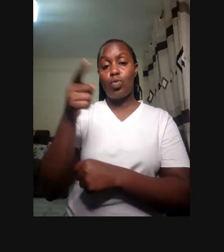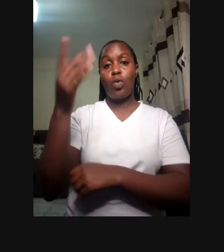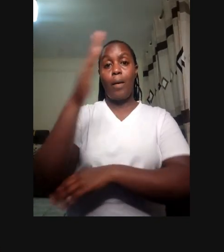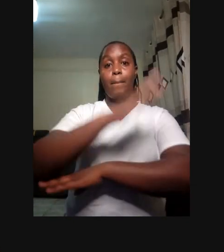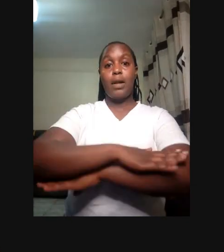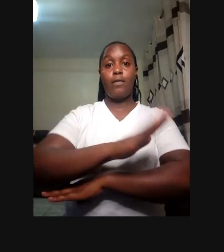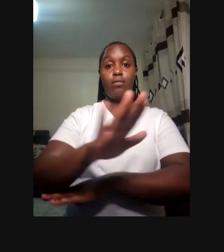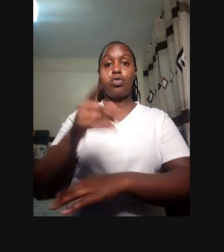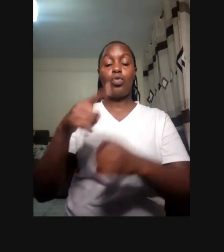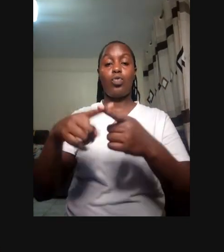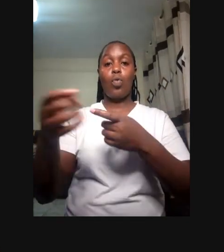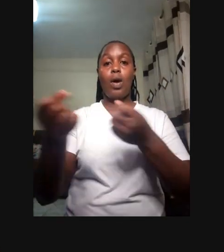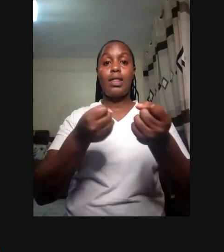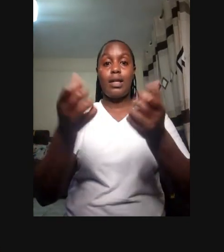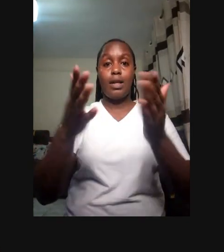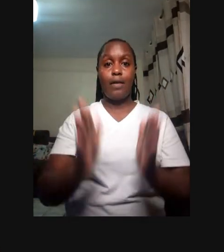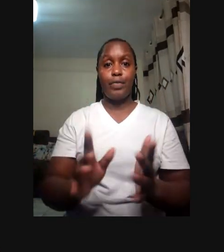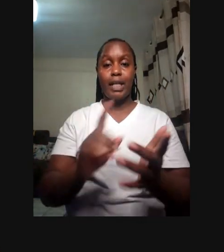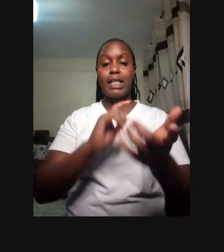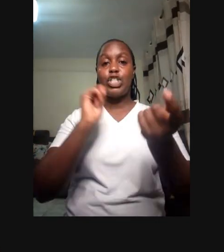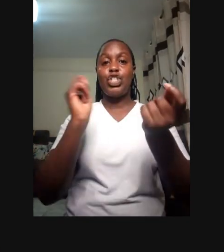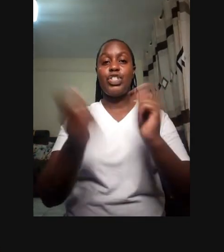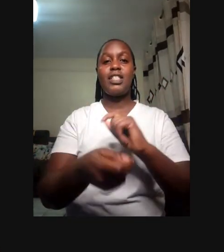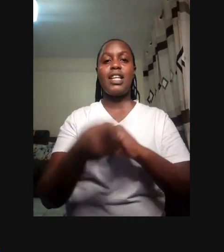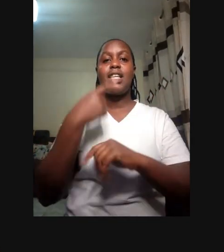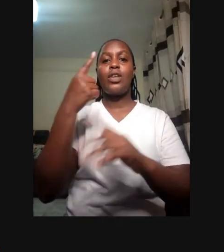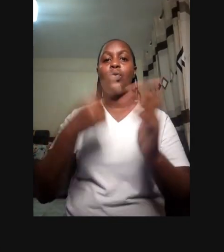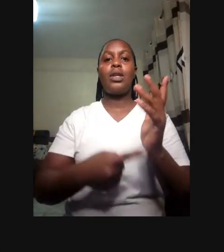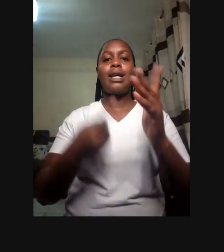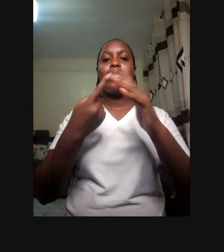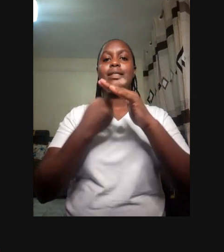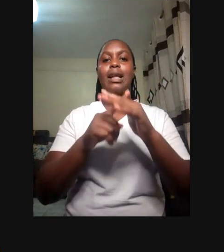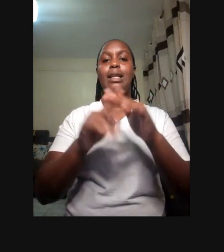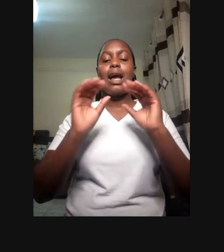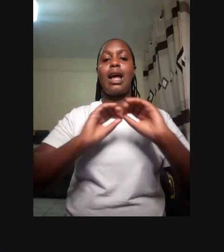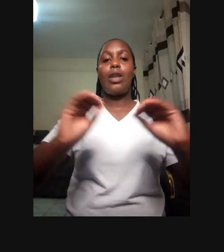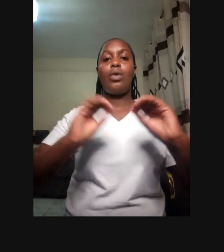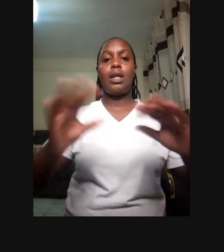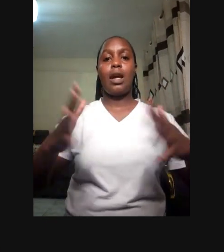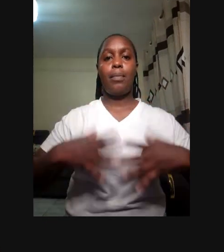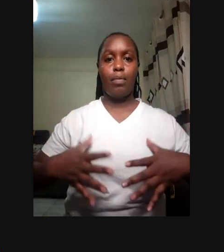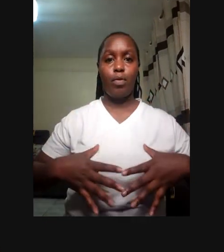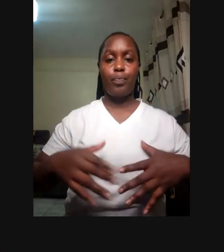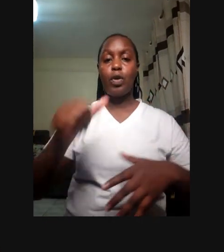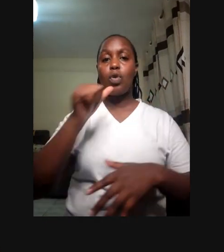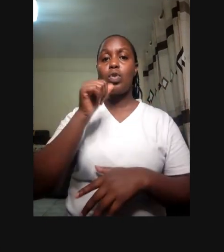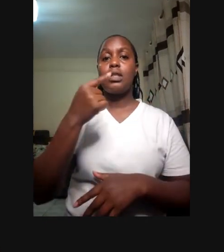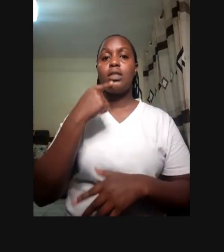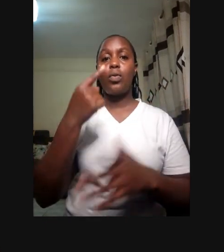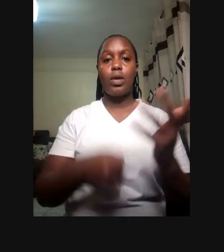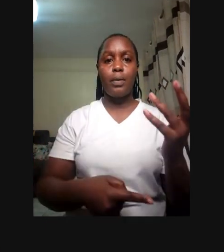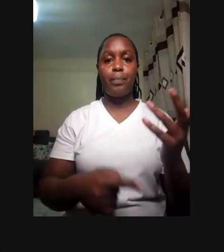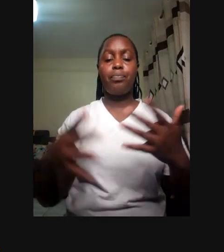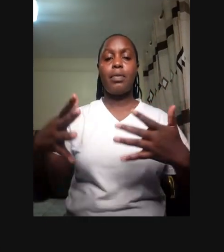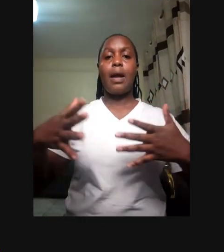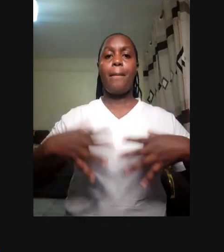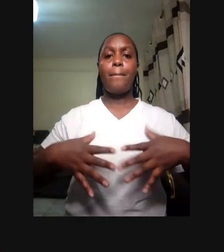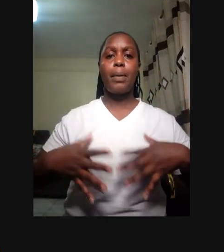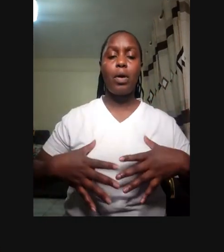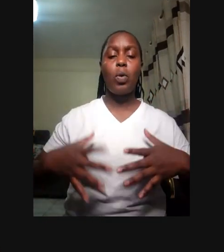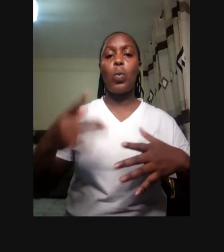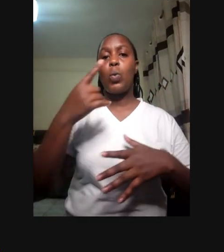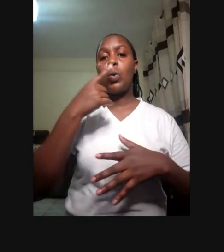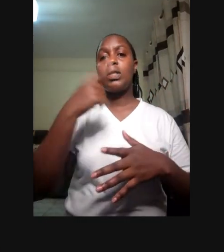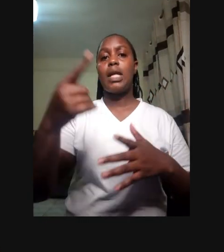can change the narrative and be like, educate people on that. So don't say that, oh, people just said bad